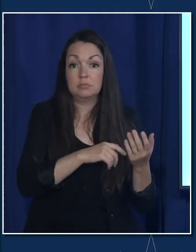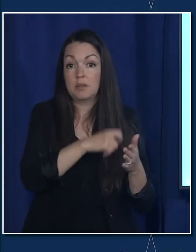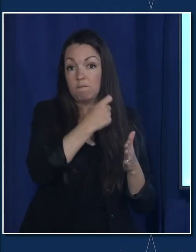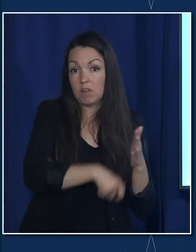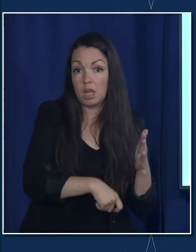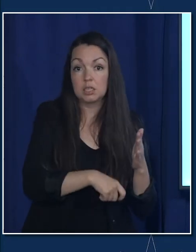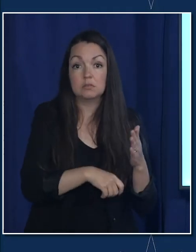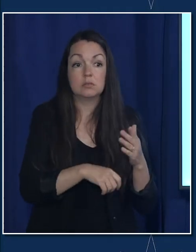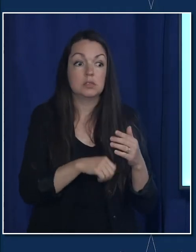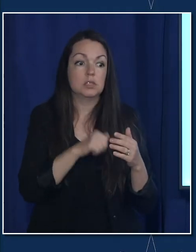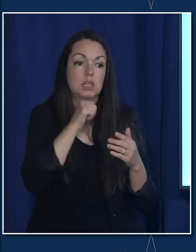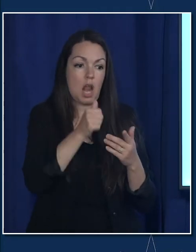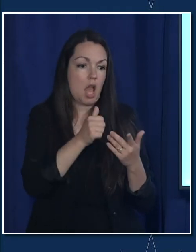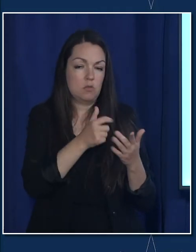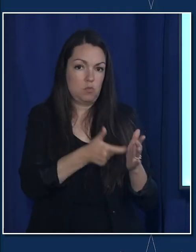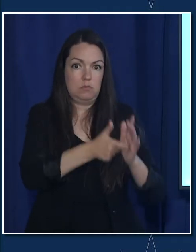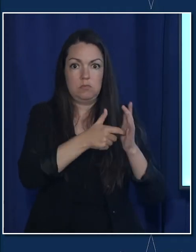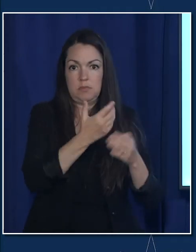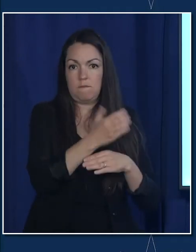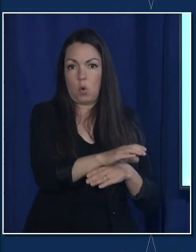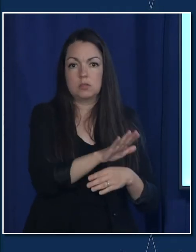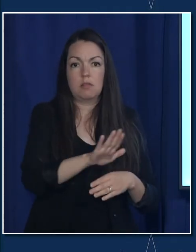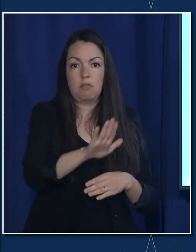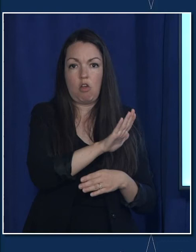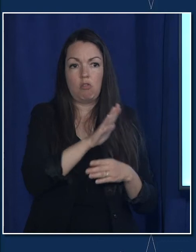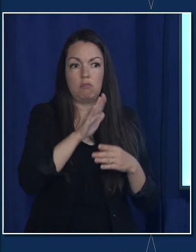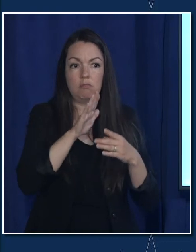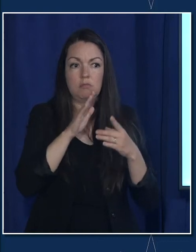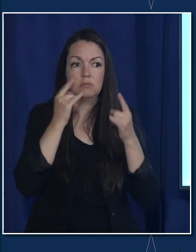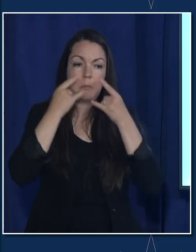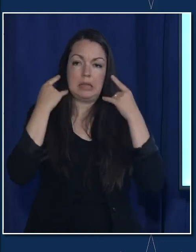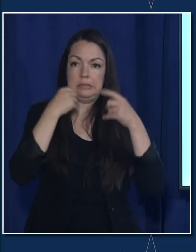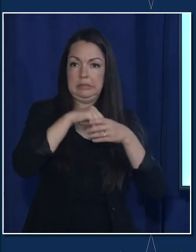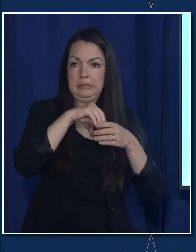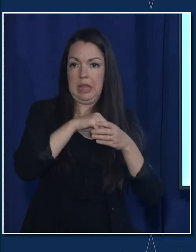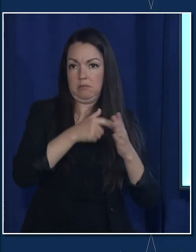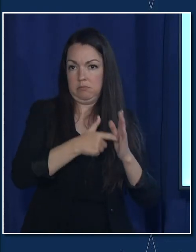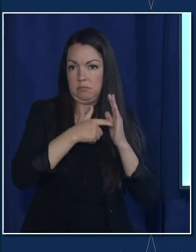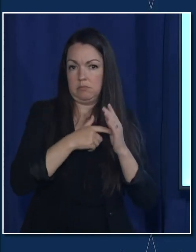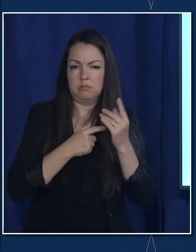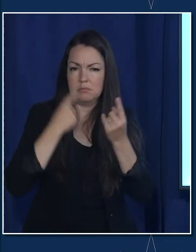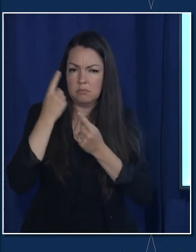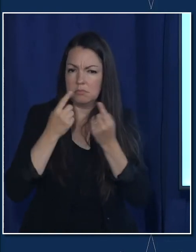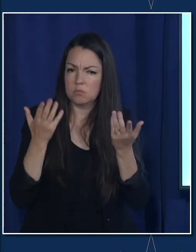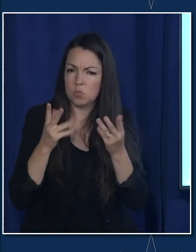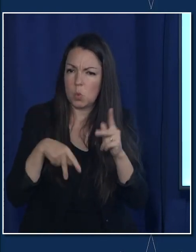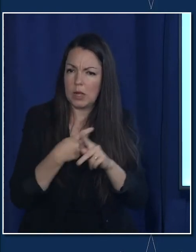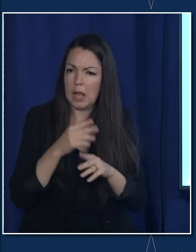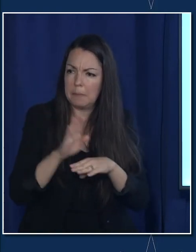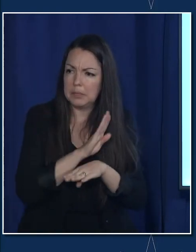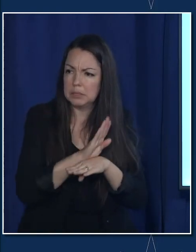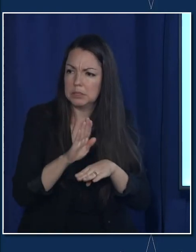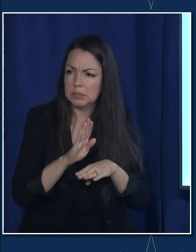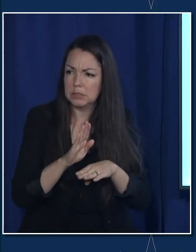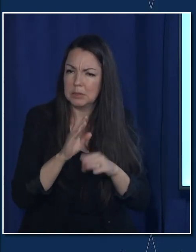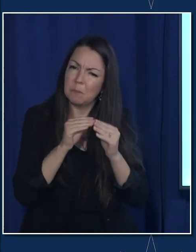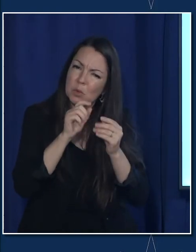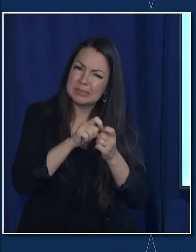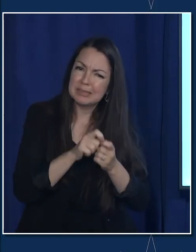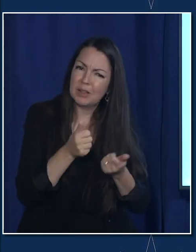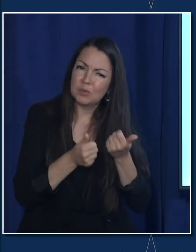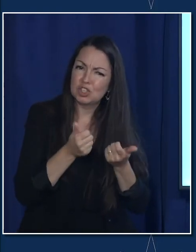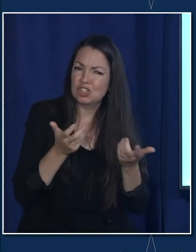to enforce. Can you go into more detail as to what kind of businesses we're talking about and